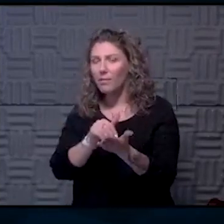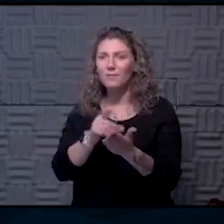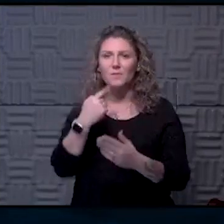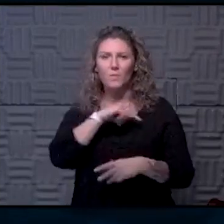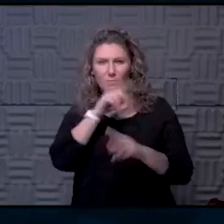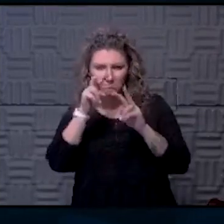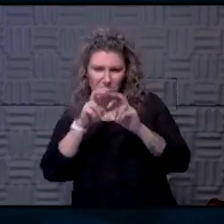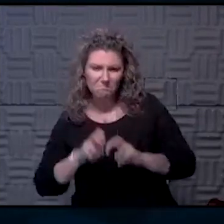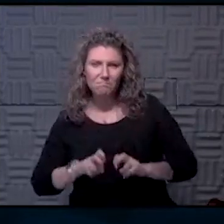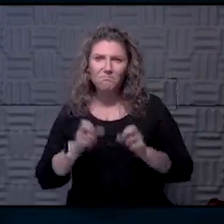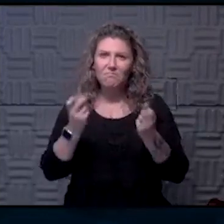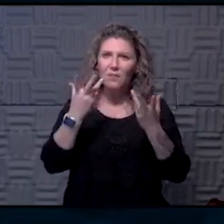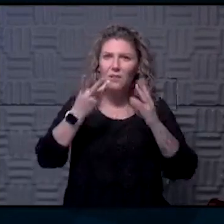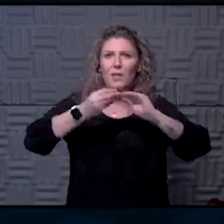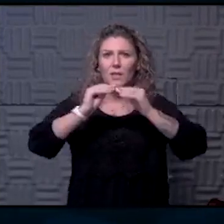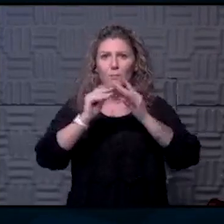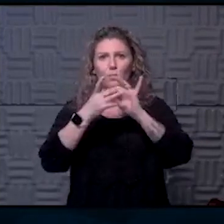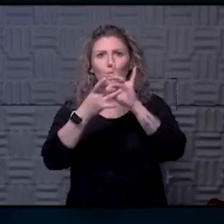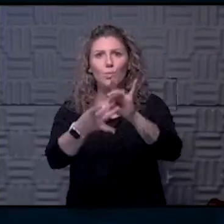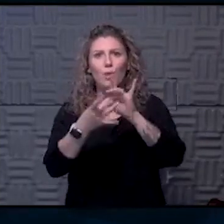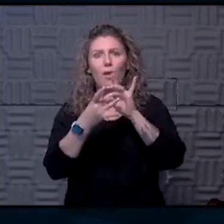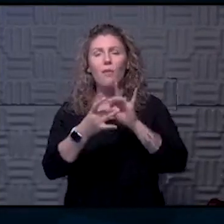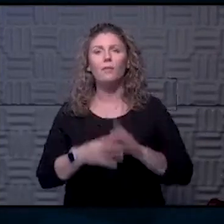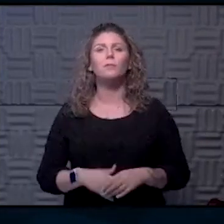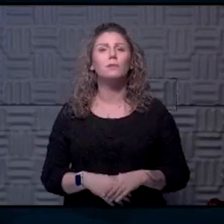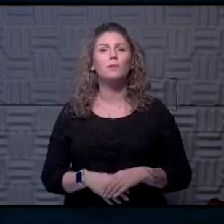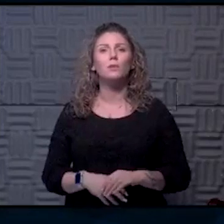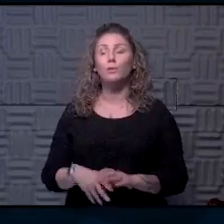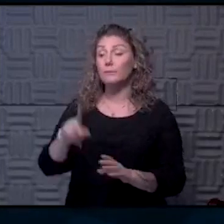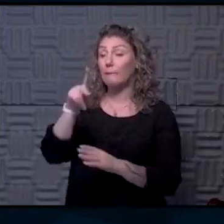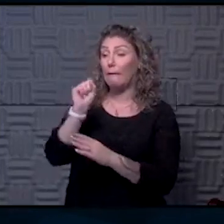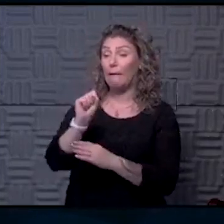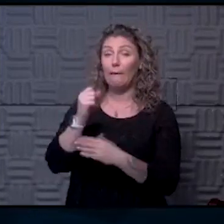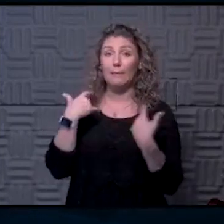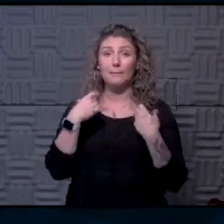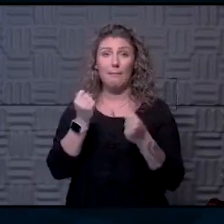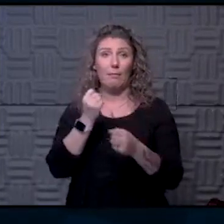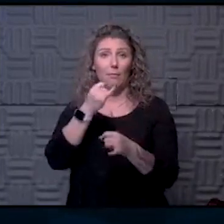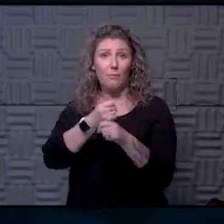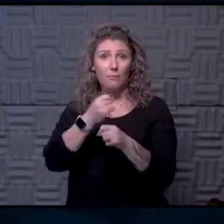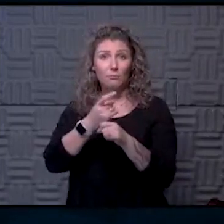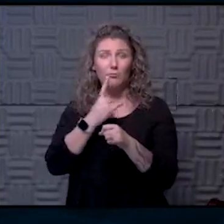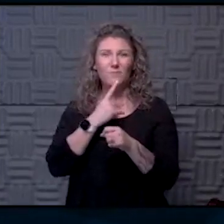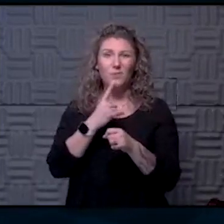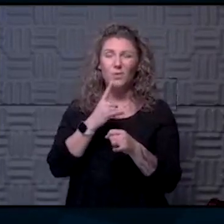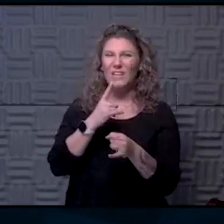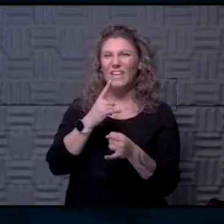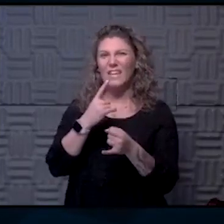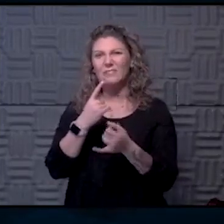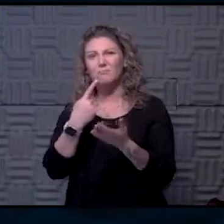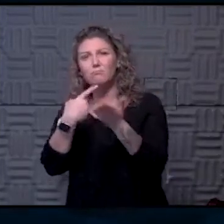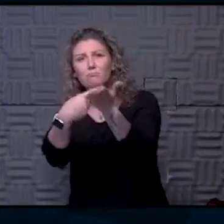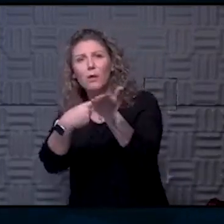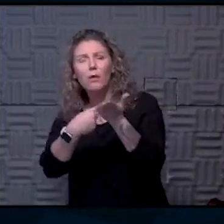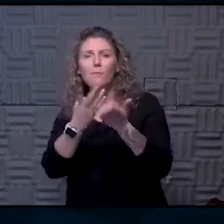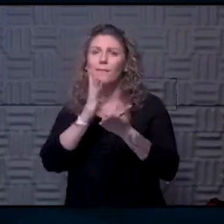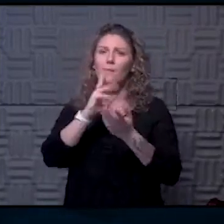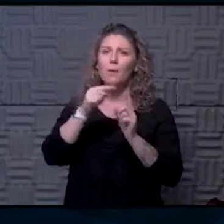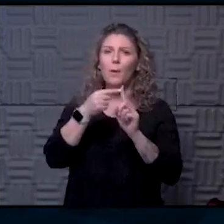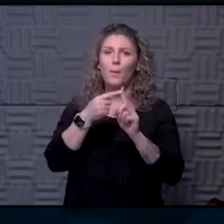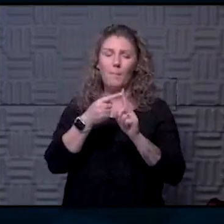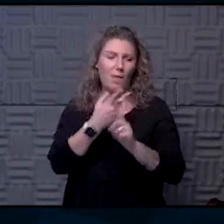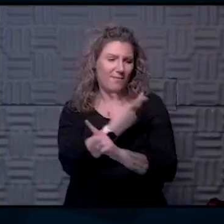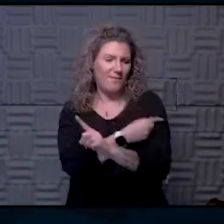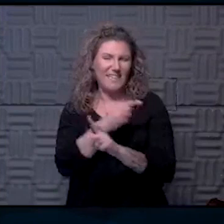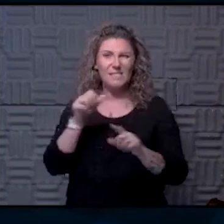of the numbers that go along with this. There's a Kansas Health Institute report talking about vaccine hesitancy and kind of